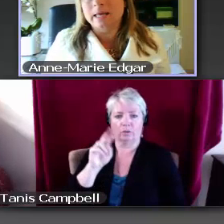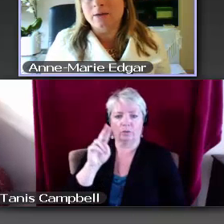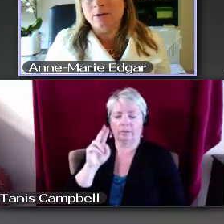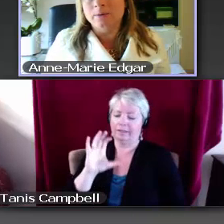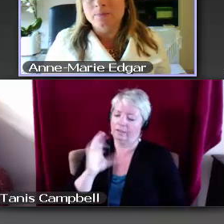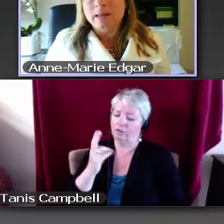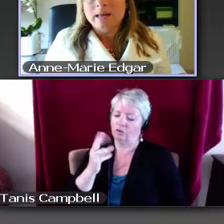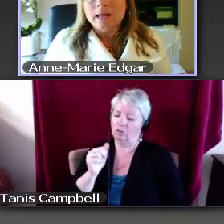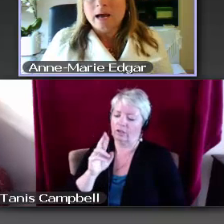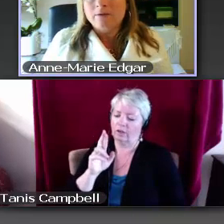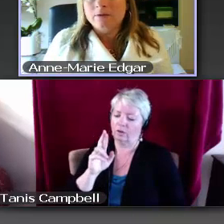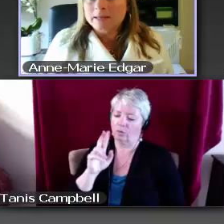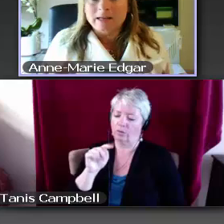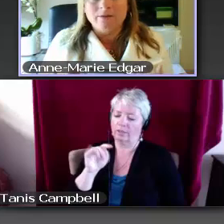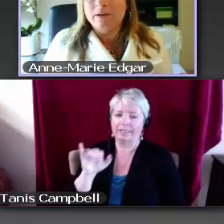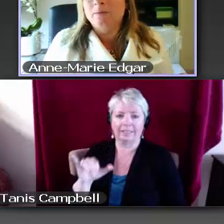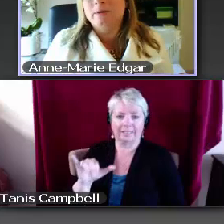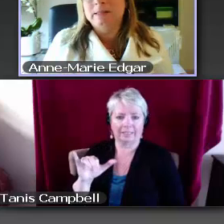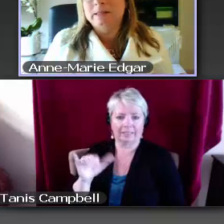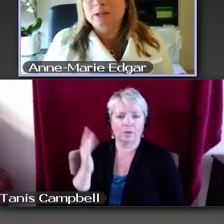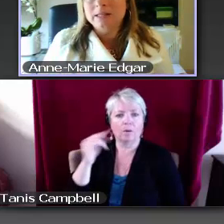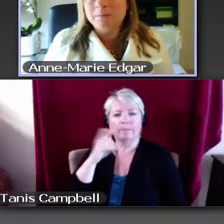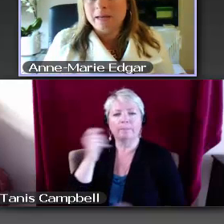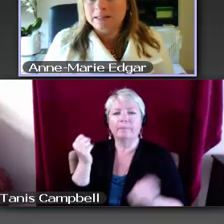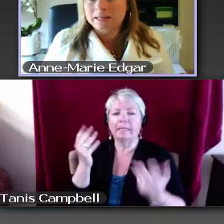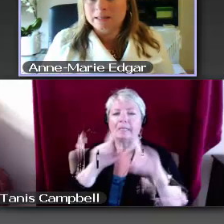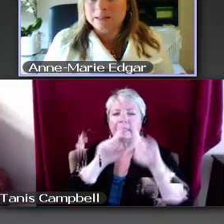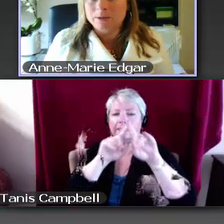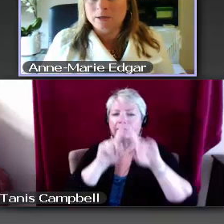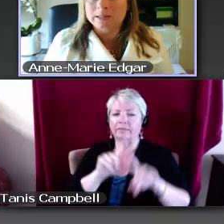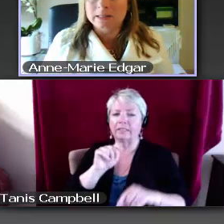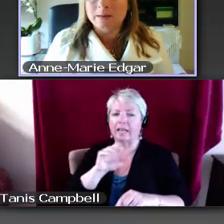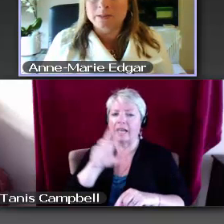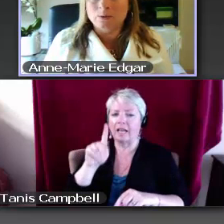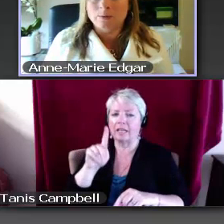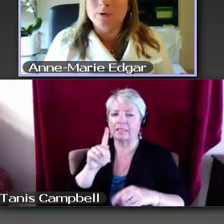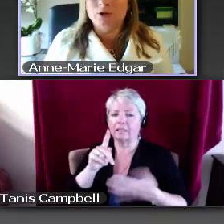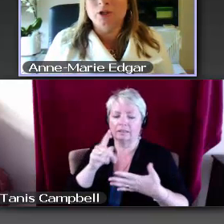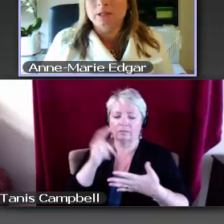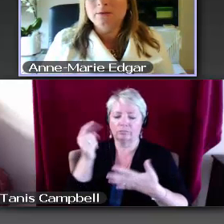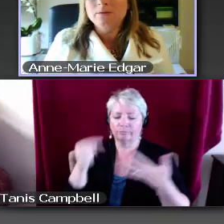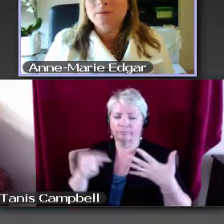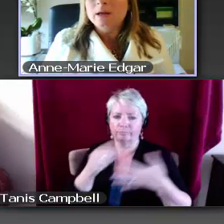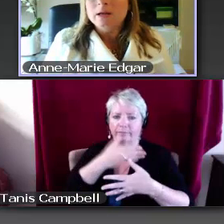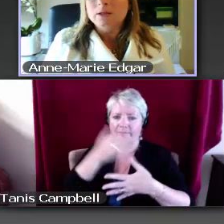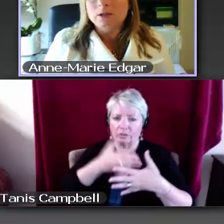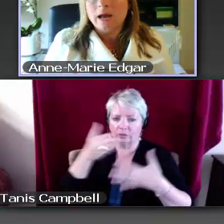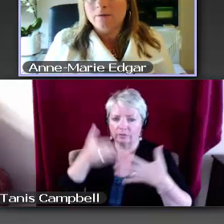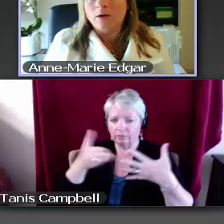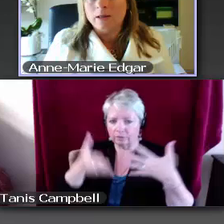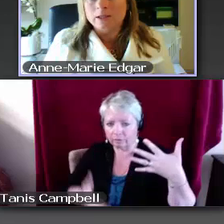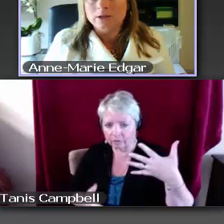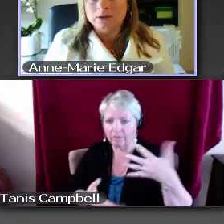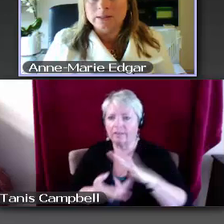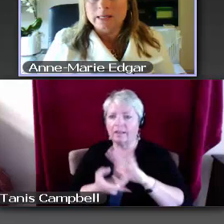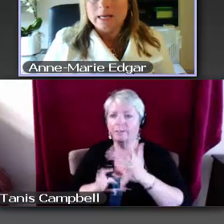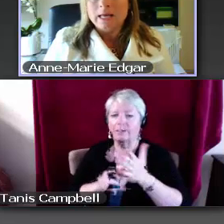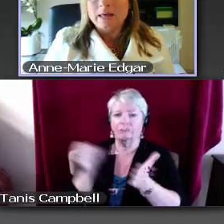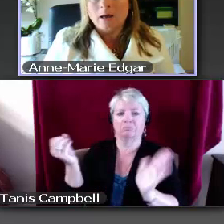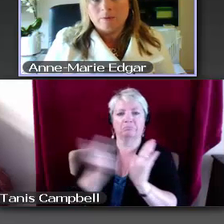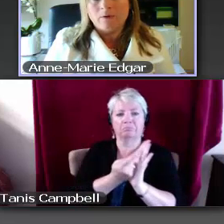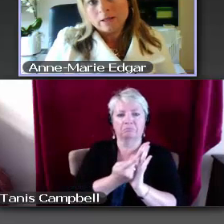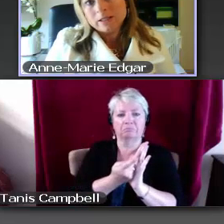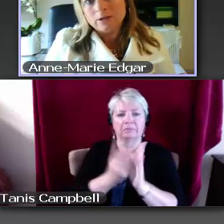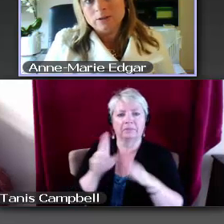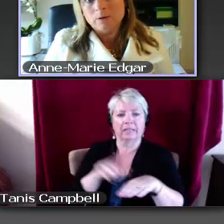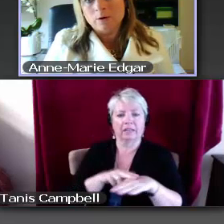tasks together. For myself, it was just an amazing experience, and I'm so appreciative to have volunteers,